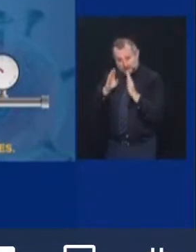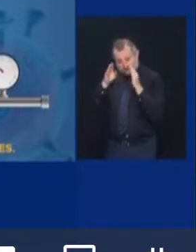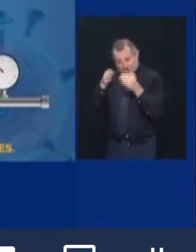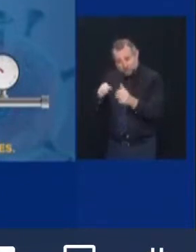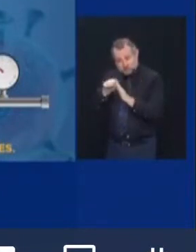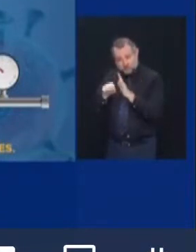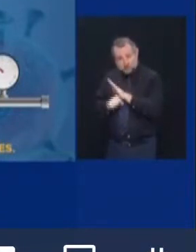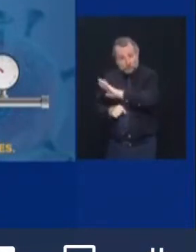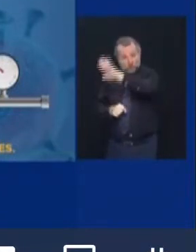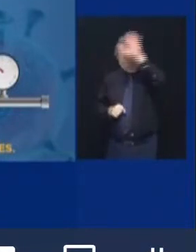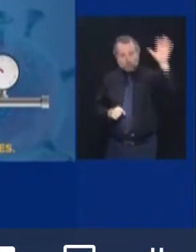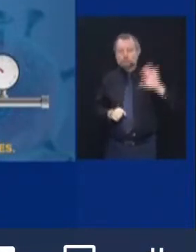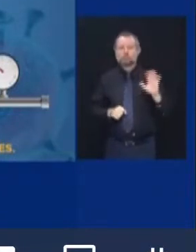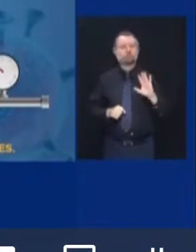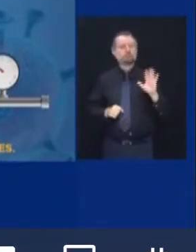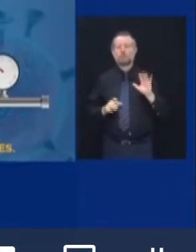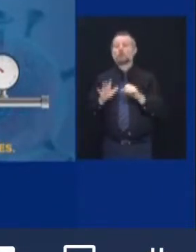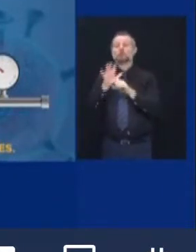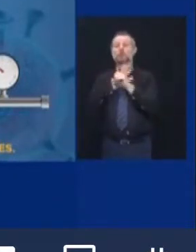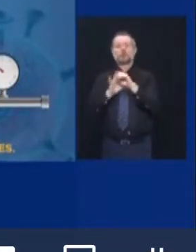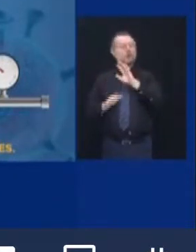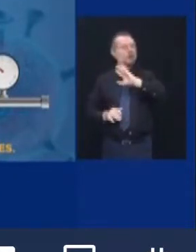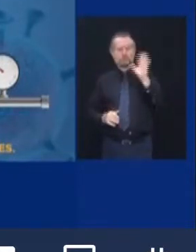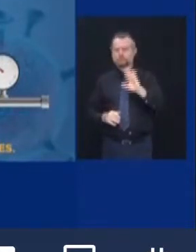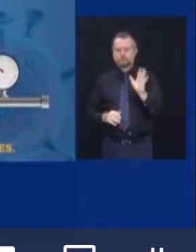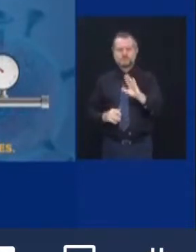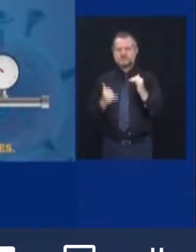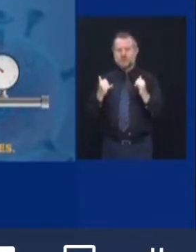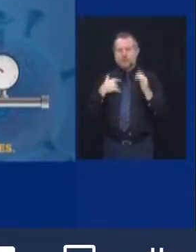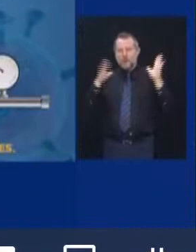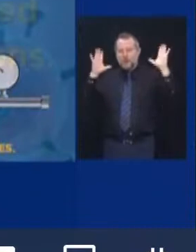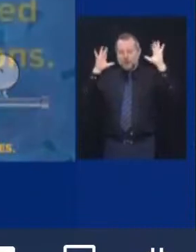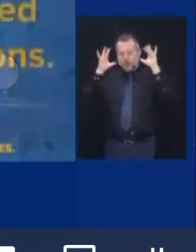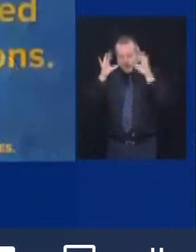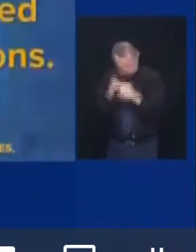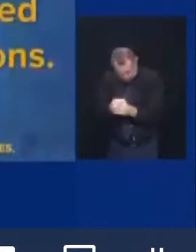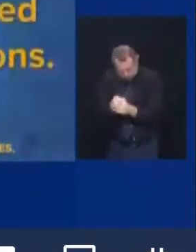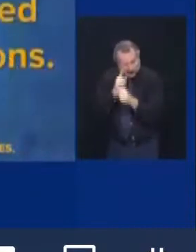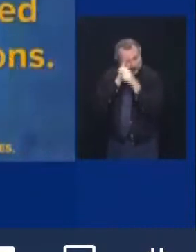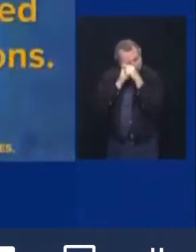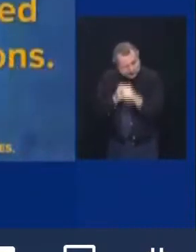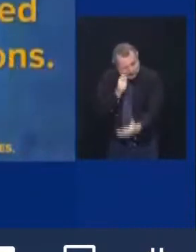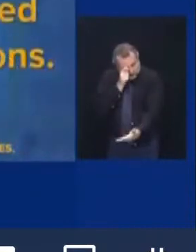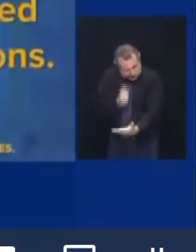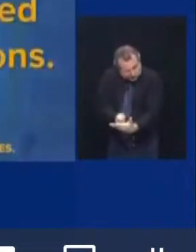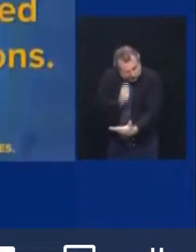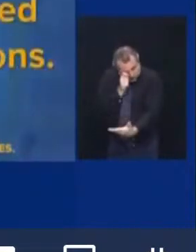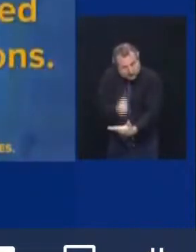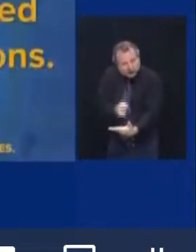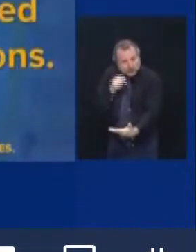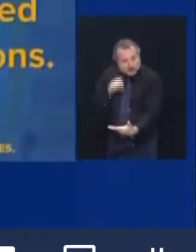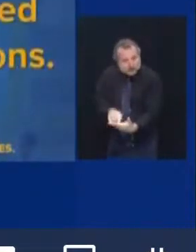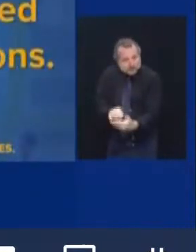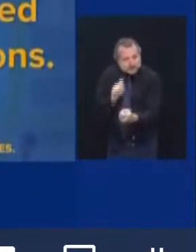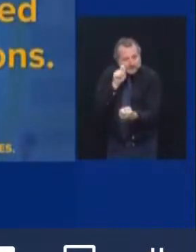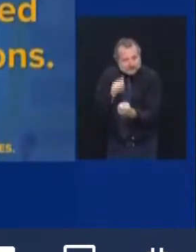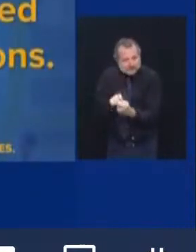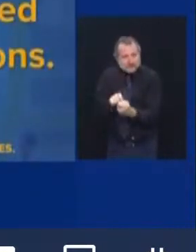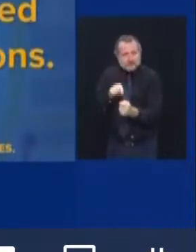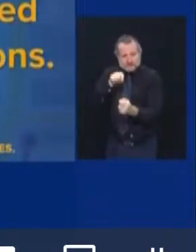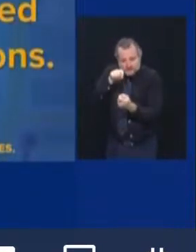calibrate the region. Calibrate now just those specific geographic areas. Target